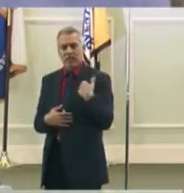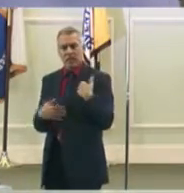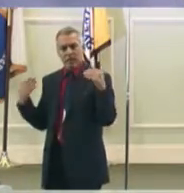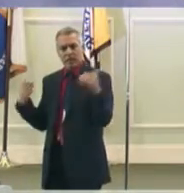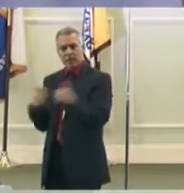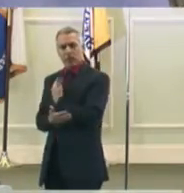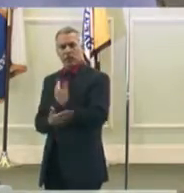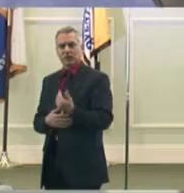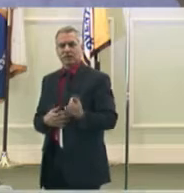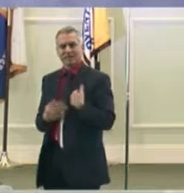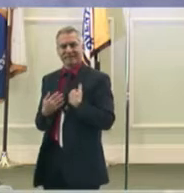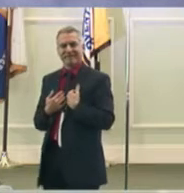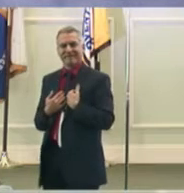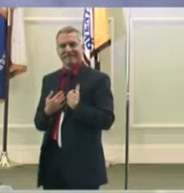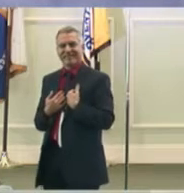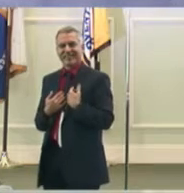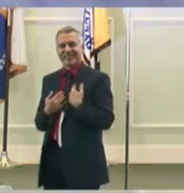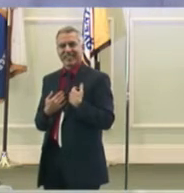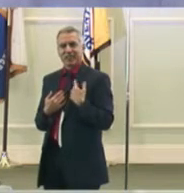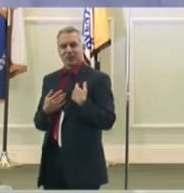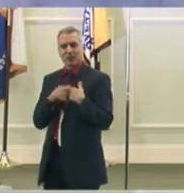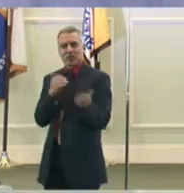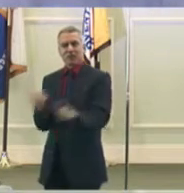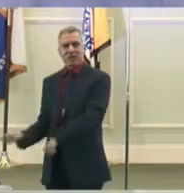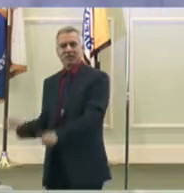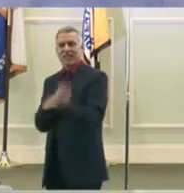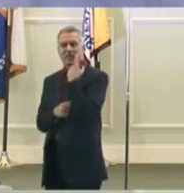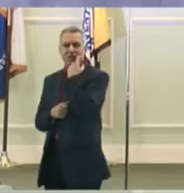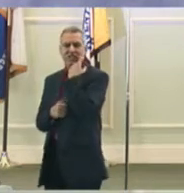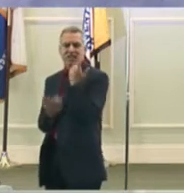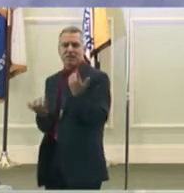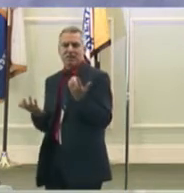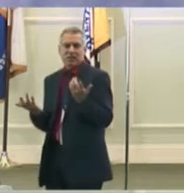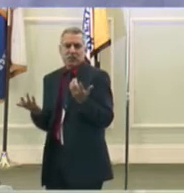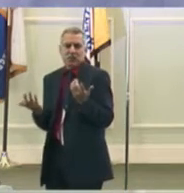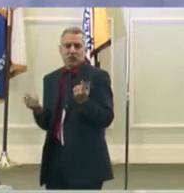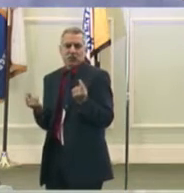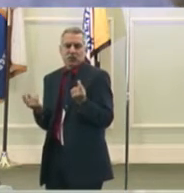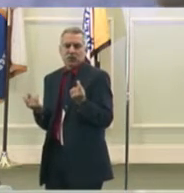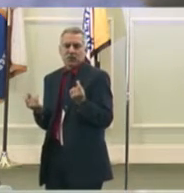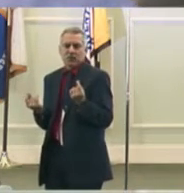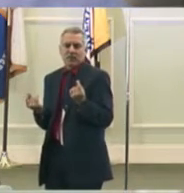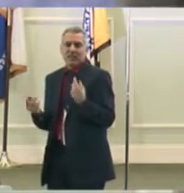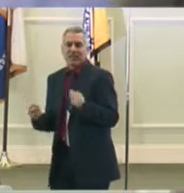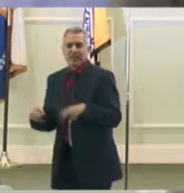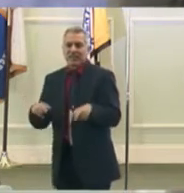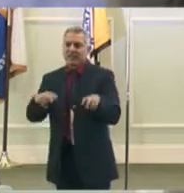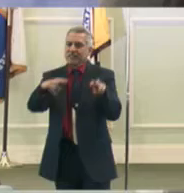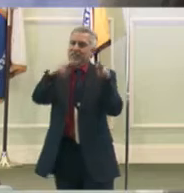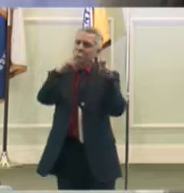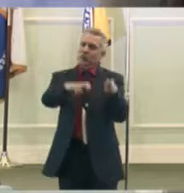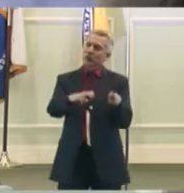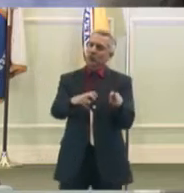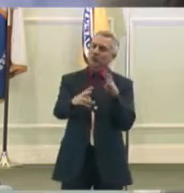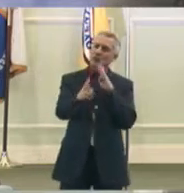self-talk. That's not what happened, though. I got there, and I didn't encourage him as much as he did me.